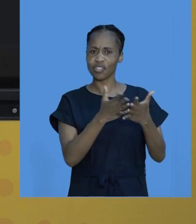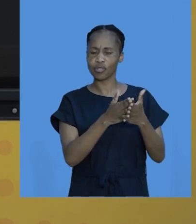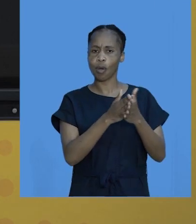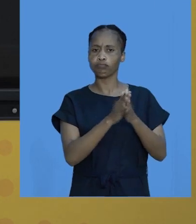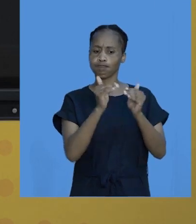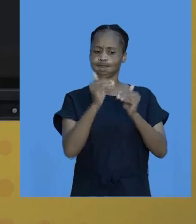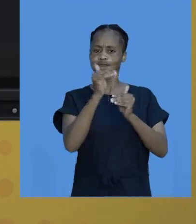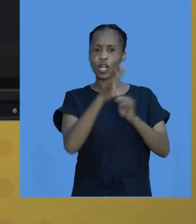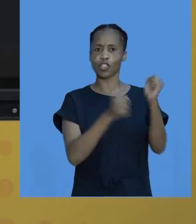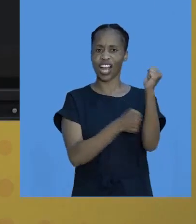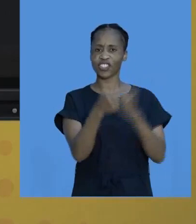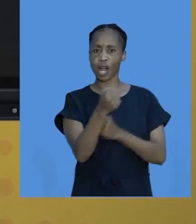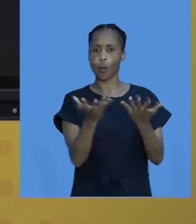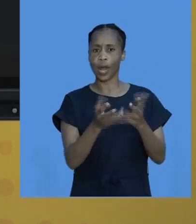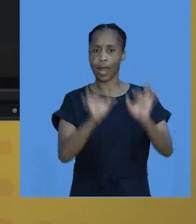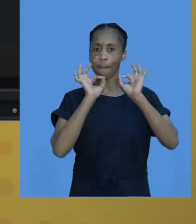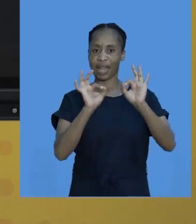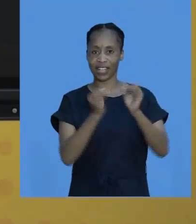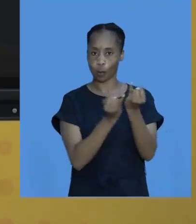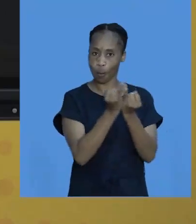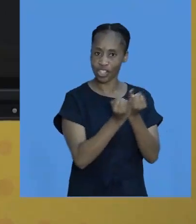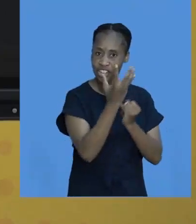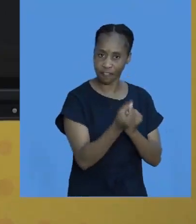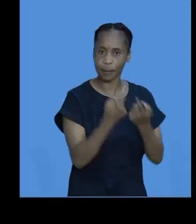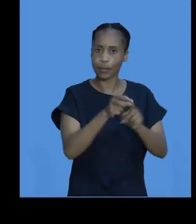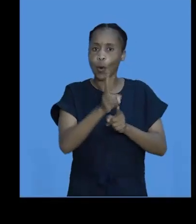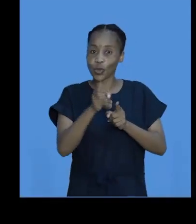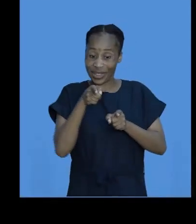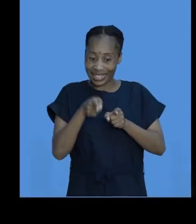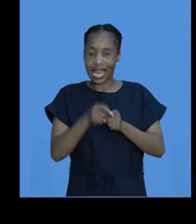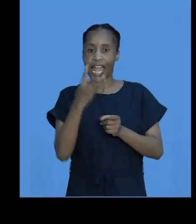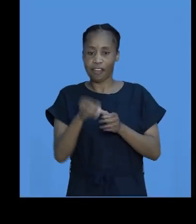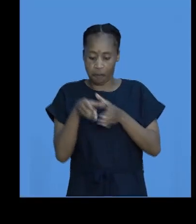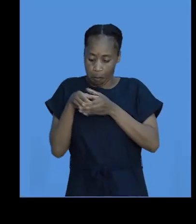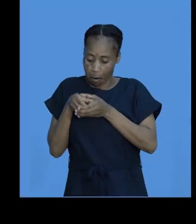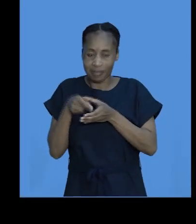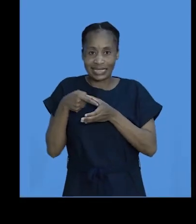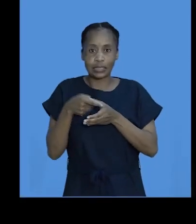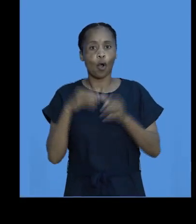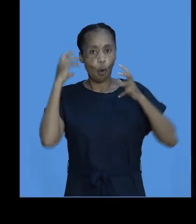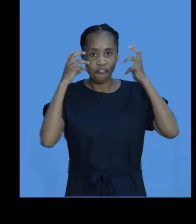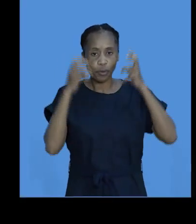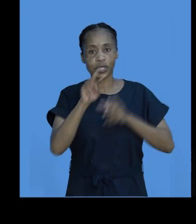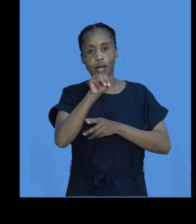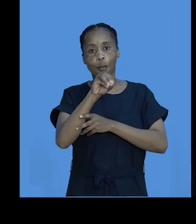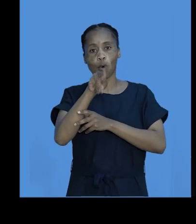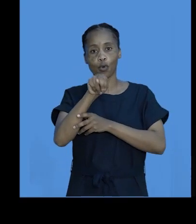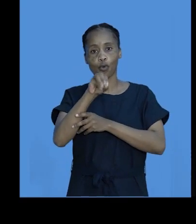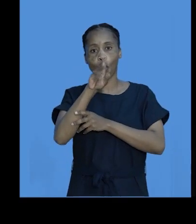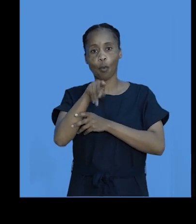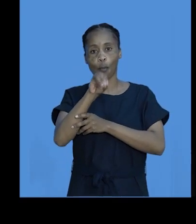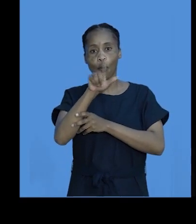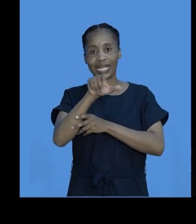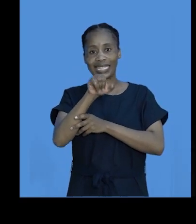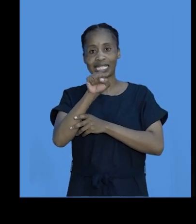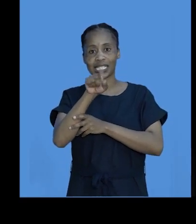structure where we have a perfect competition and also a monopoly. Please don't confuse the monopolistic and